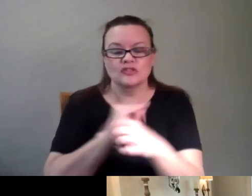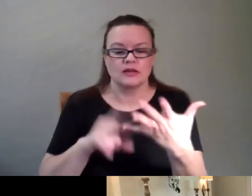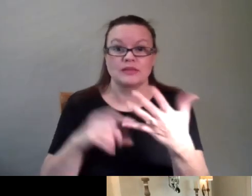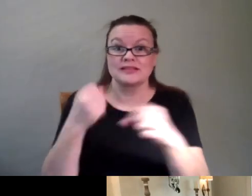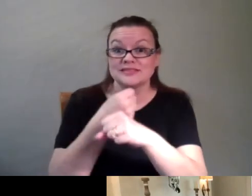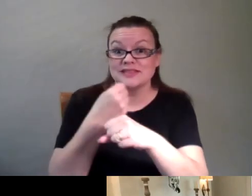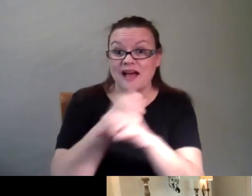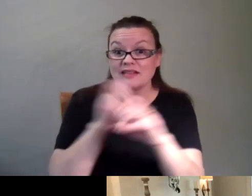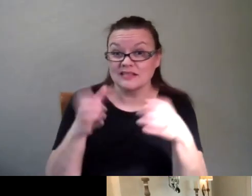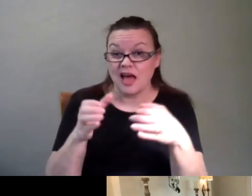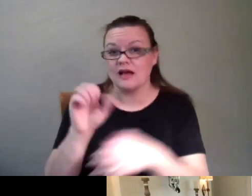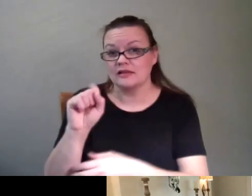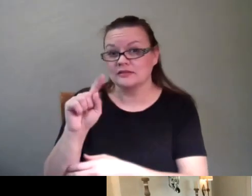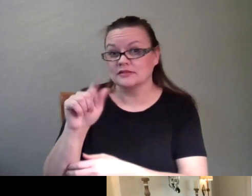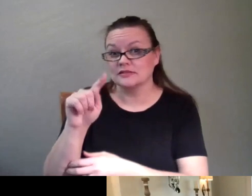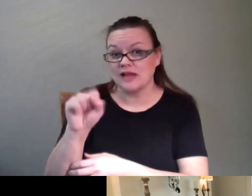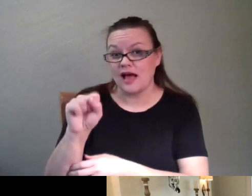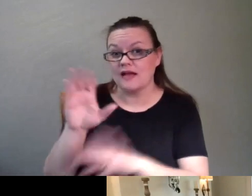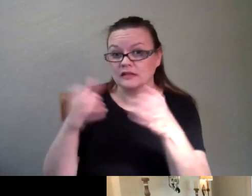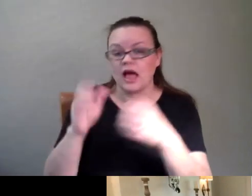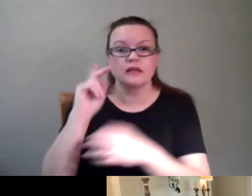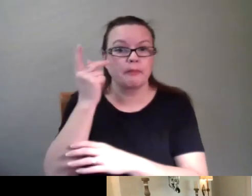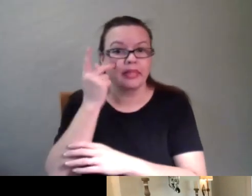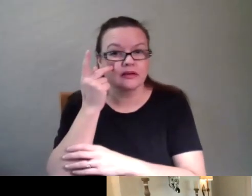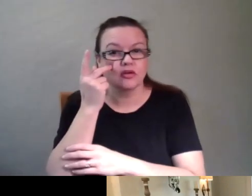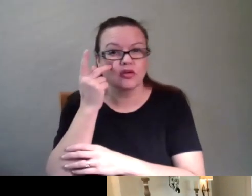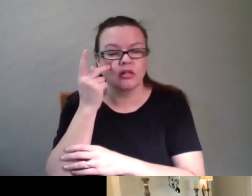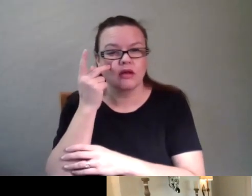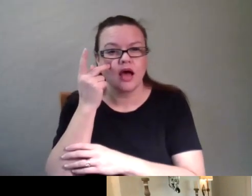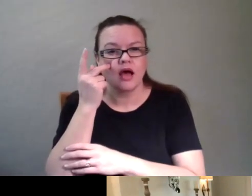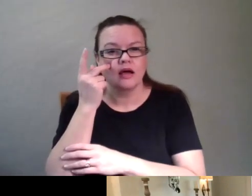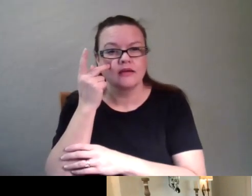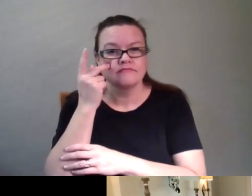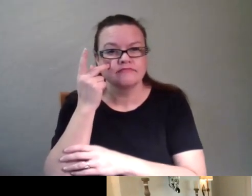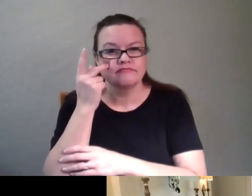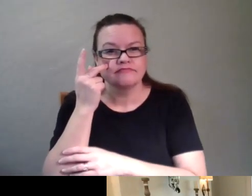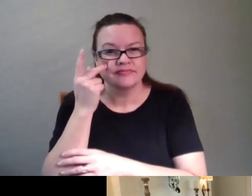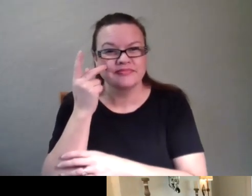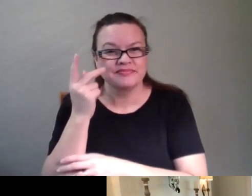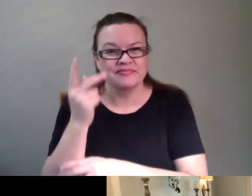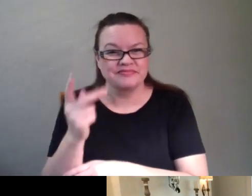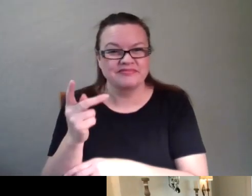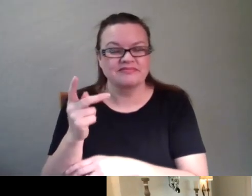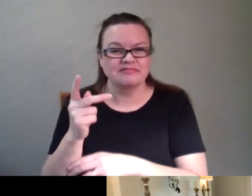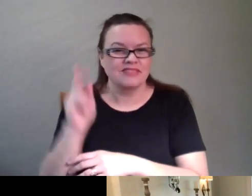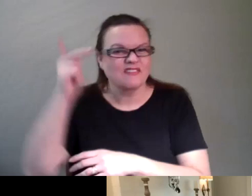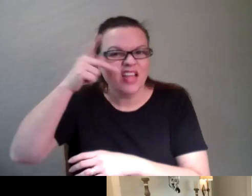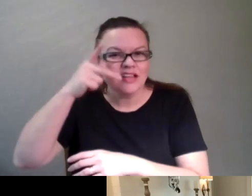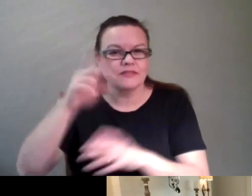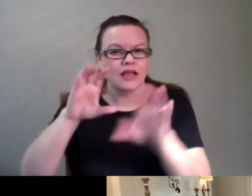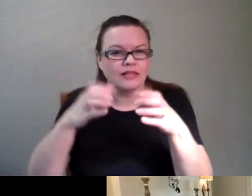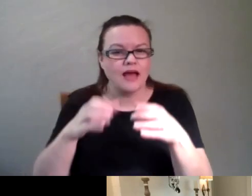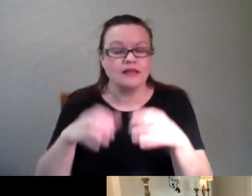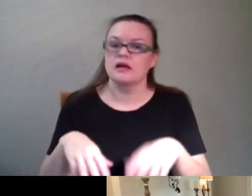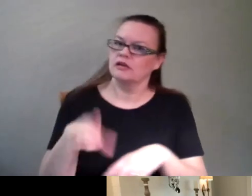statistics or politics. There are lots and lots, find a mentor, lots and lots of